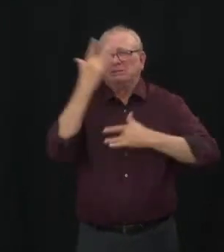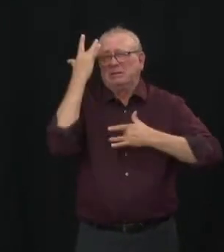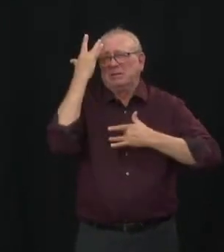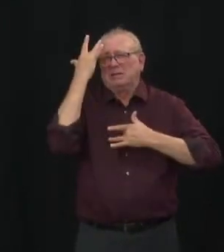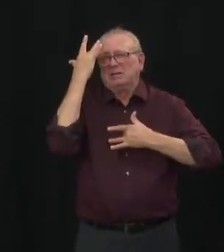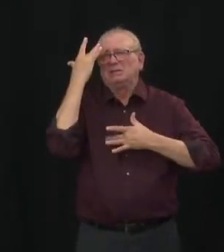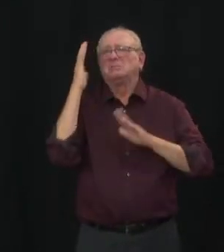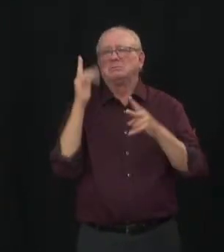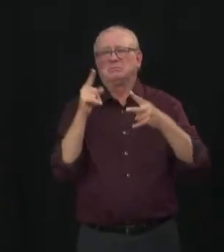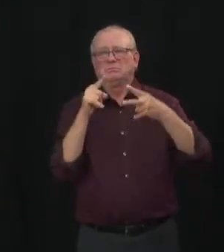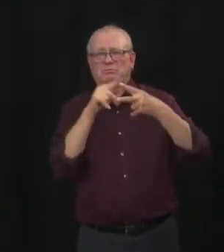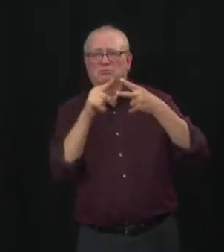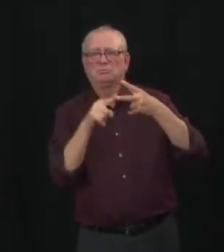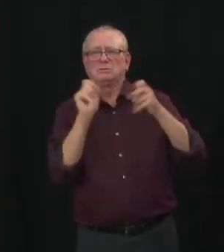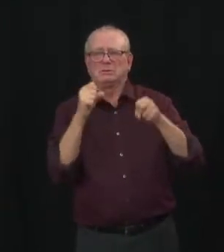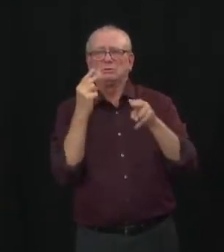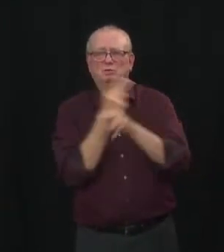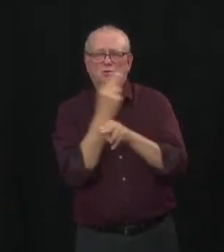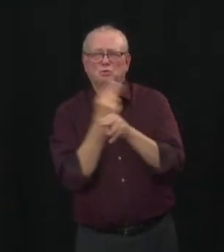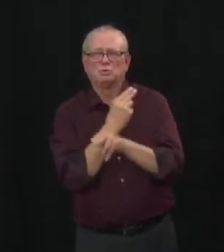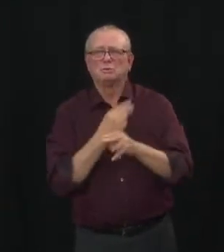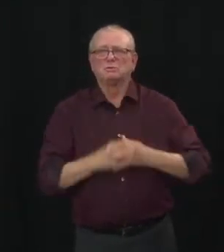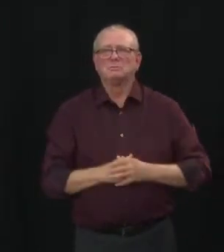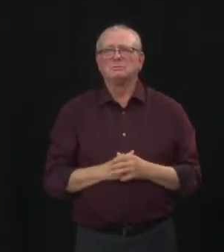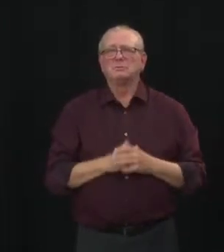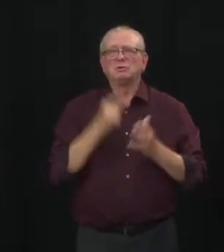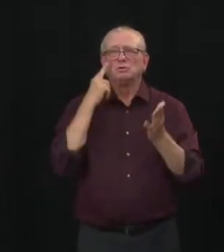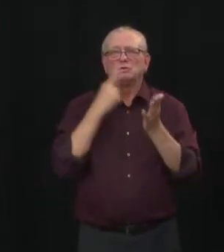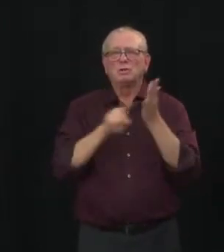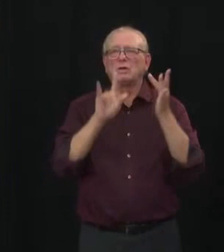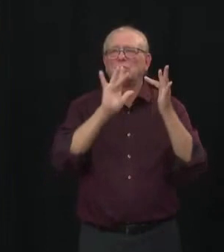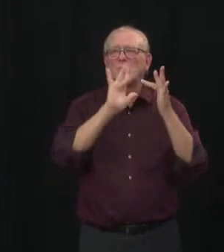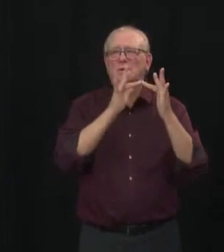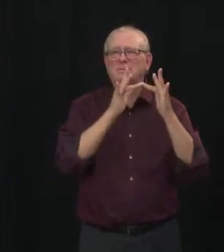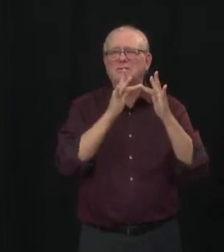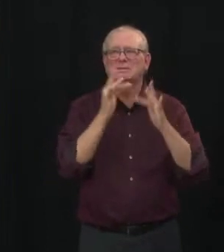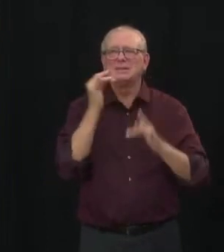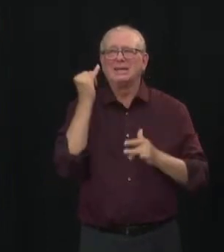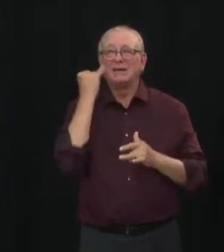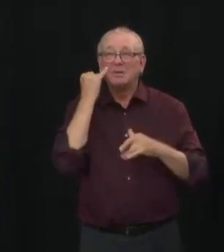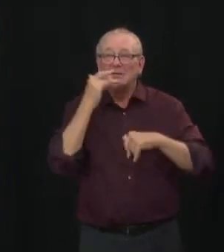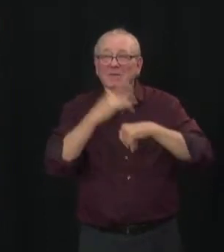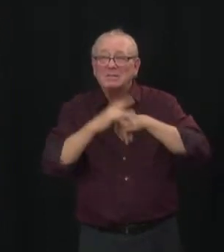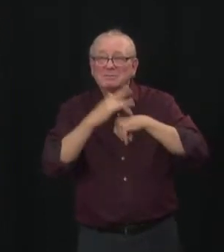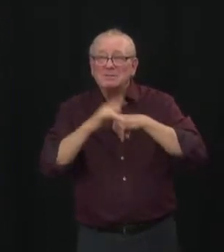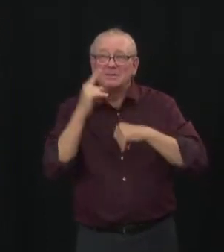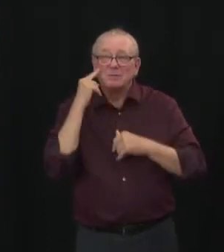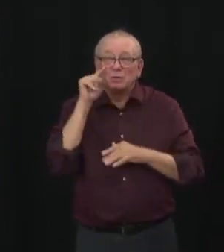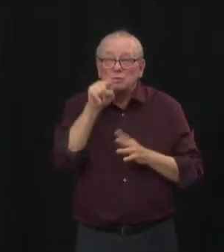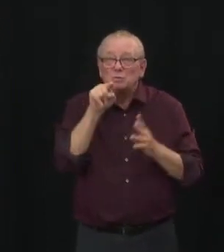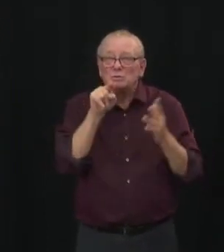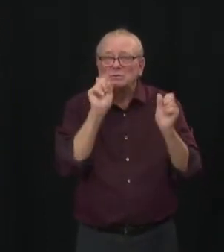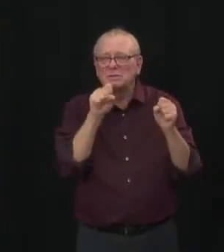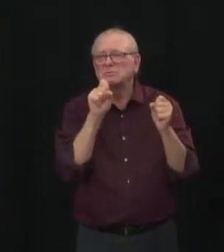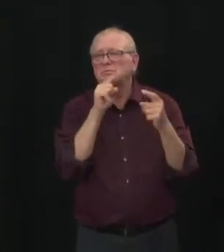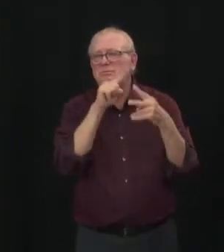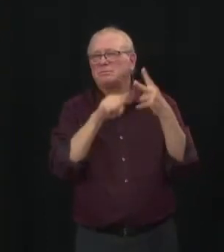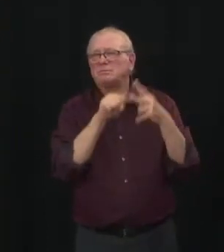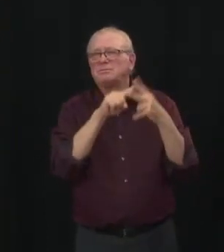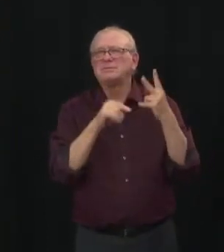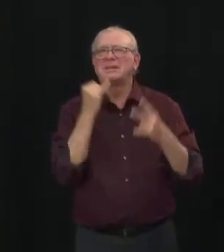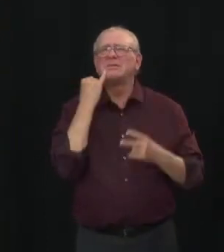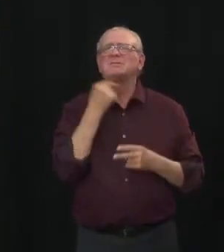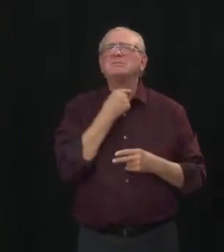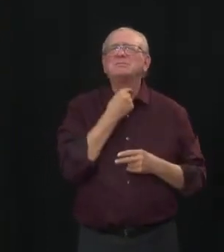for early treatment, as anyone who is eligible should seek testing early when feeling mild symptoms like a sore throat or